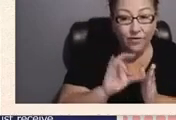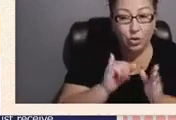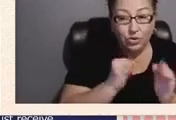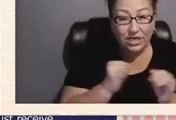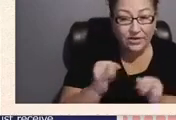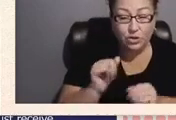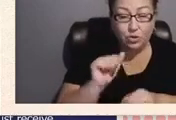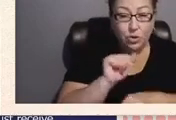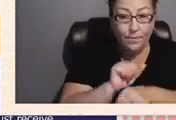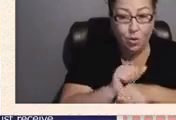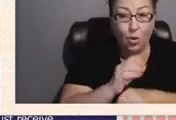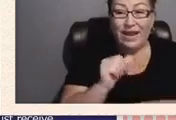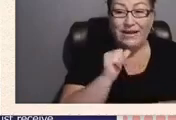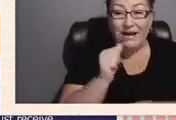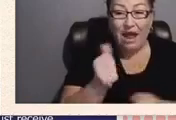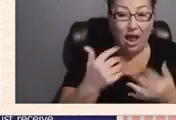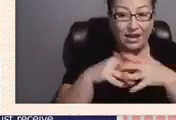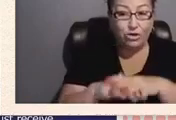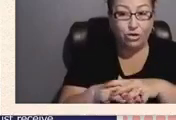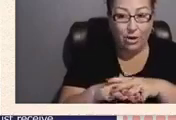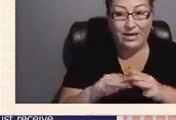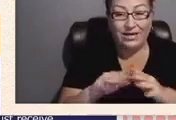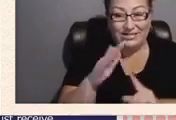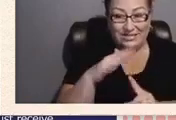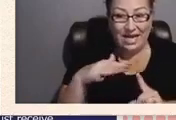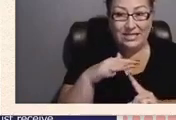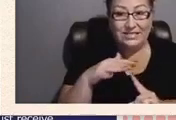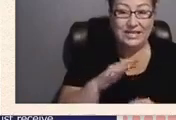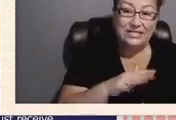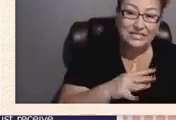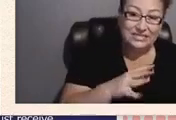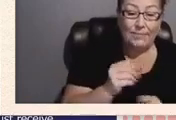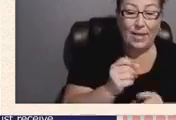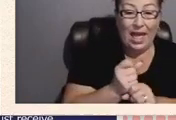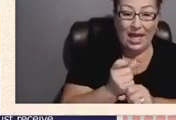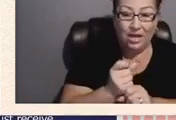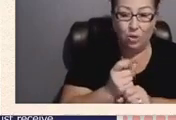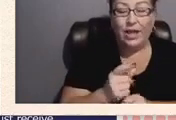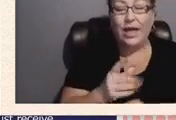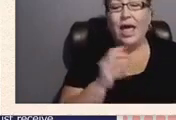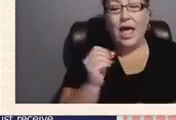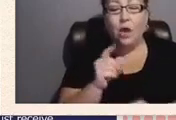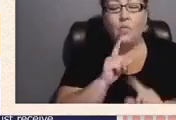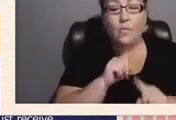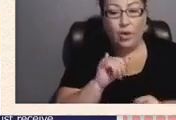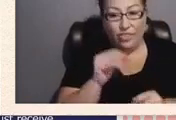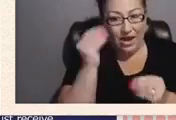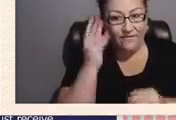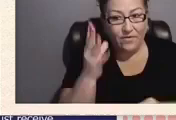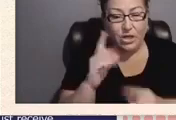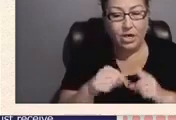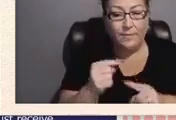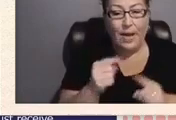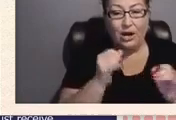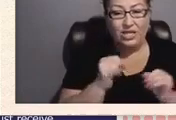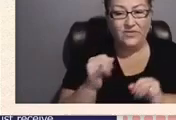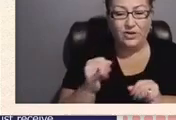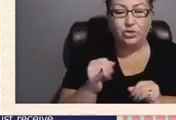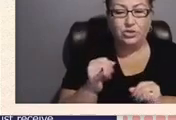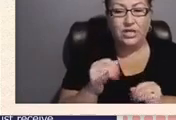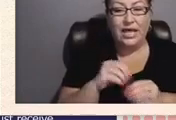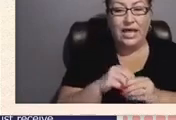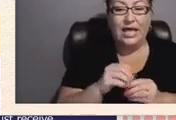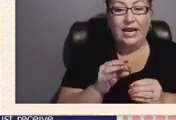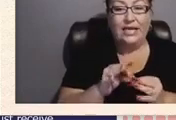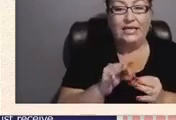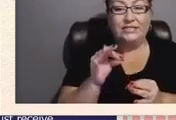in non-integrated settings semi-annually and report the information about individuals in extended employment to the